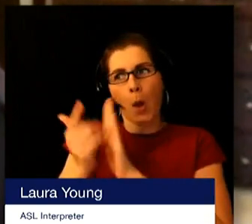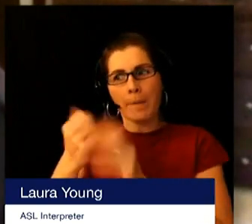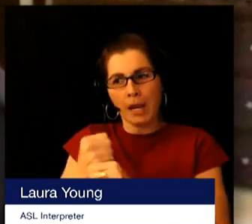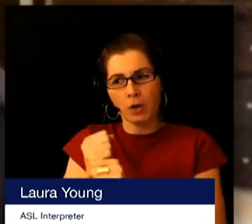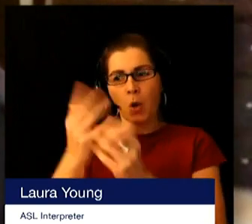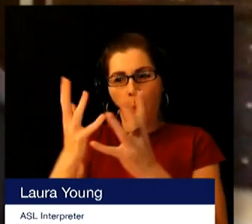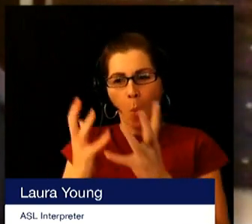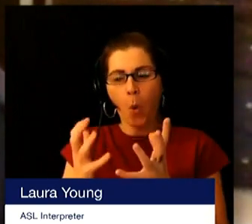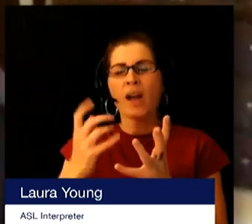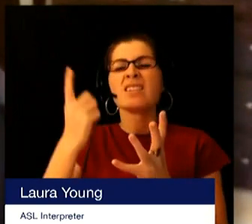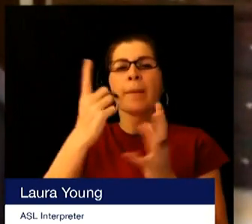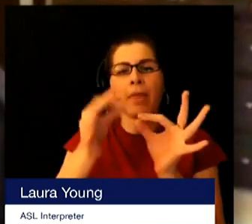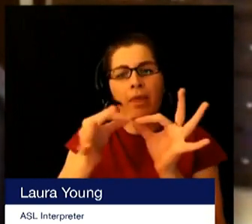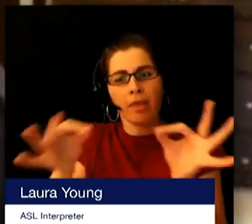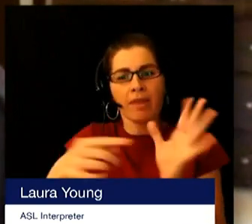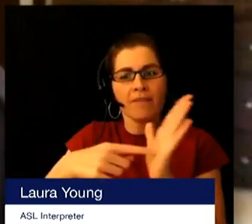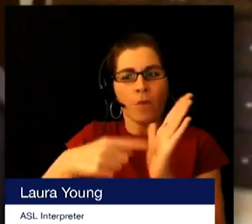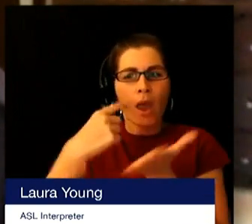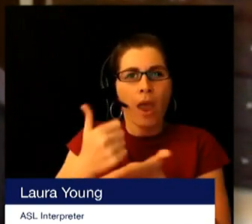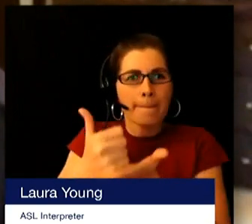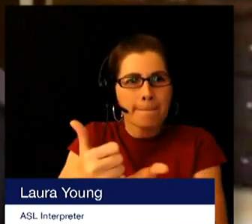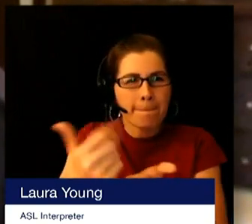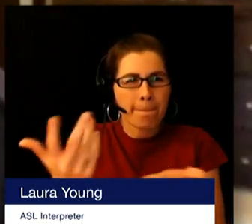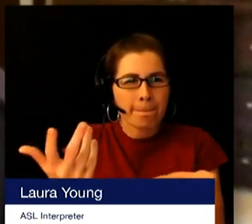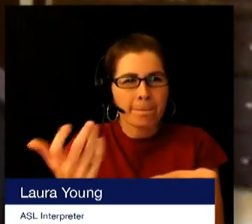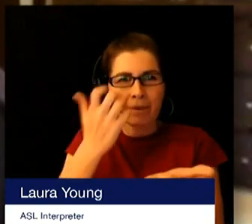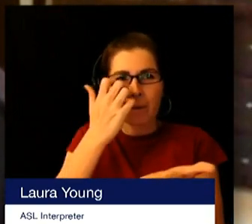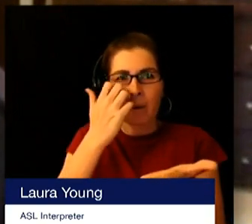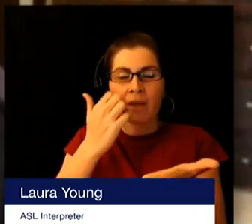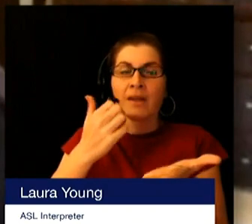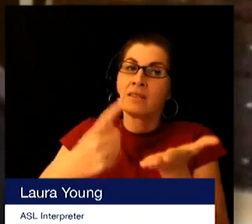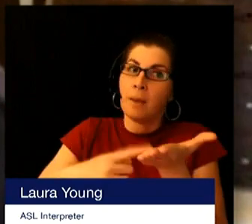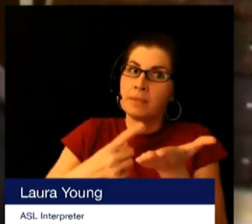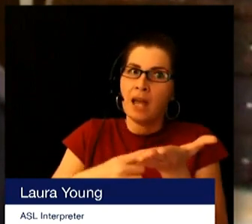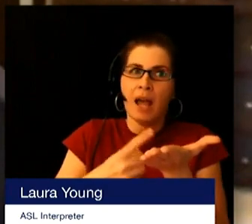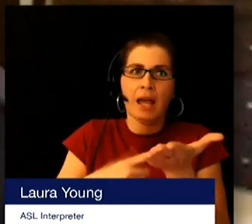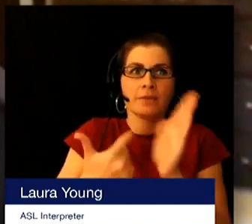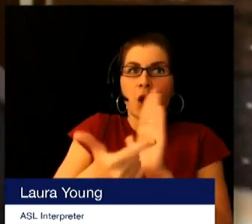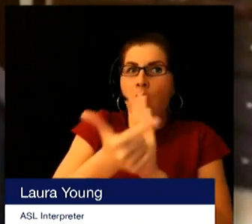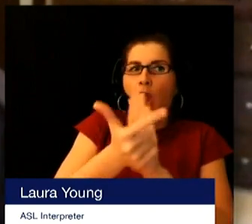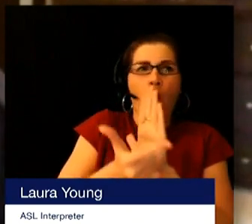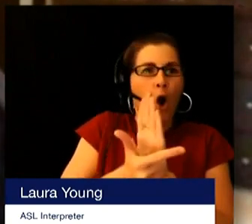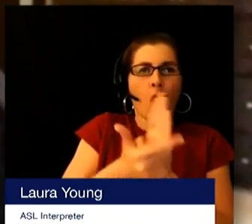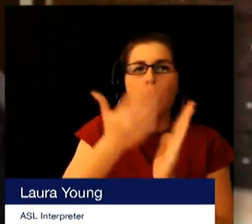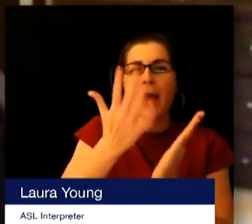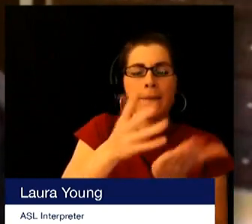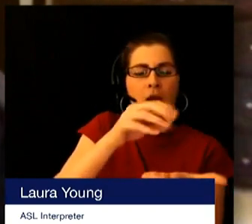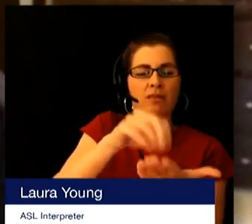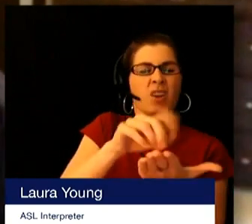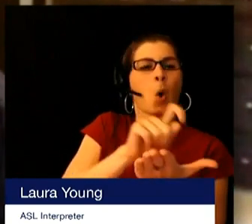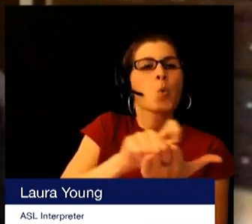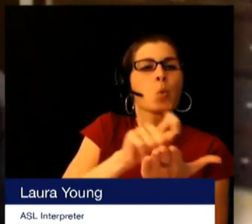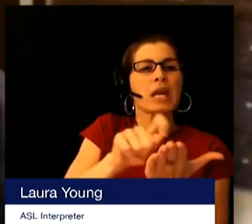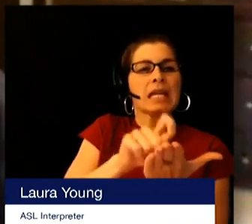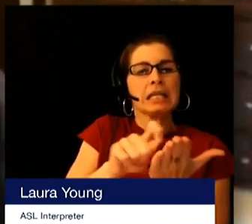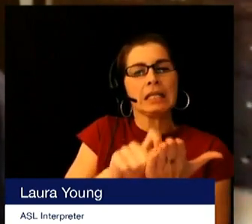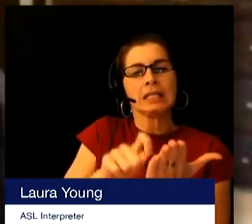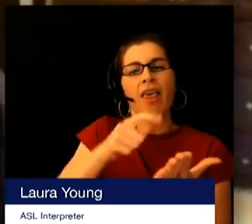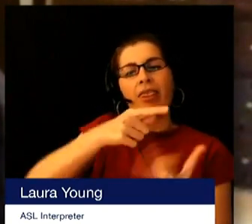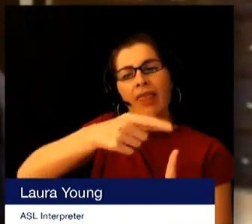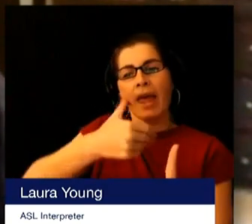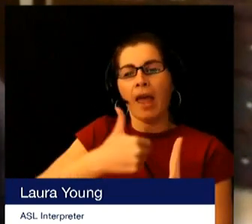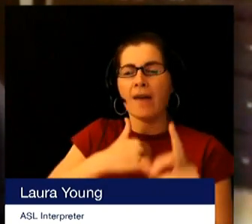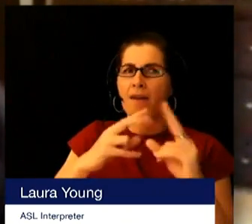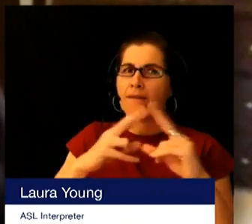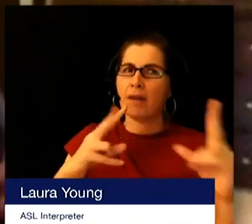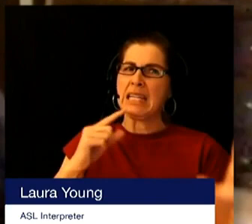of unjust sentences, that recognized that sometimes a law is written and it has in mind a very severe